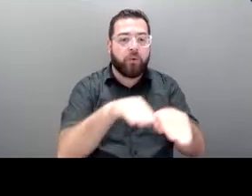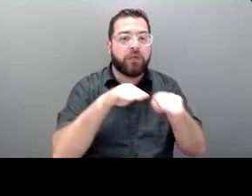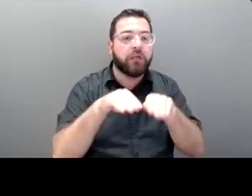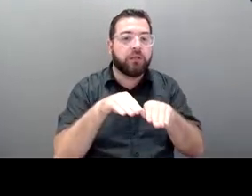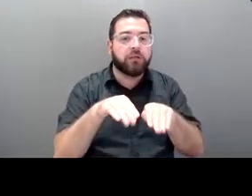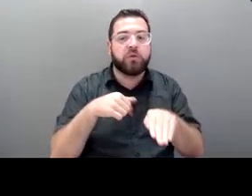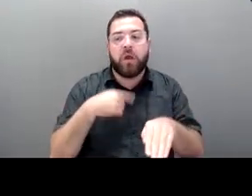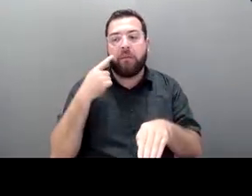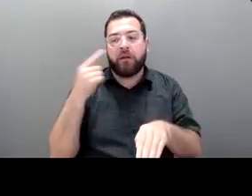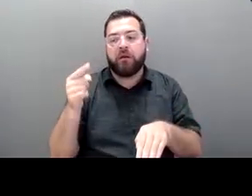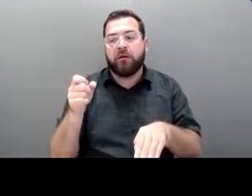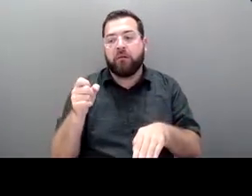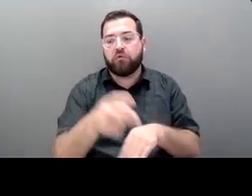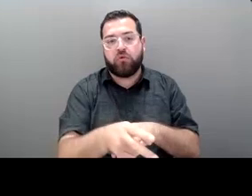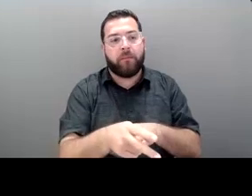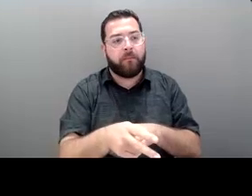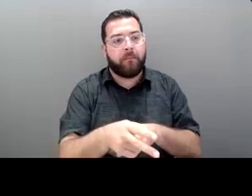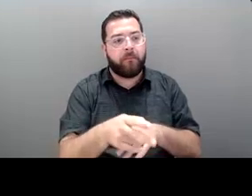to drop a quick